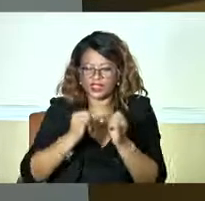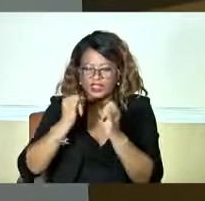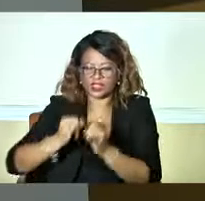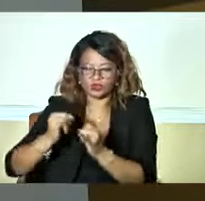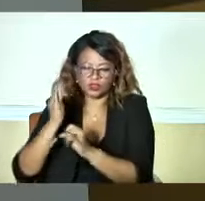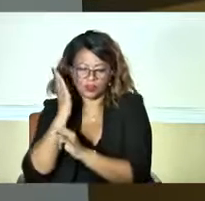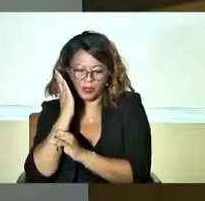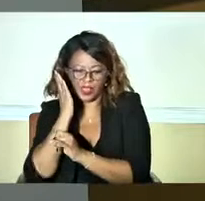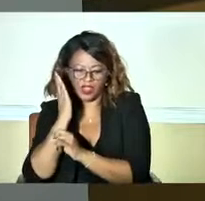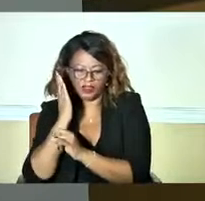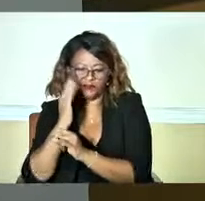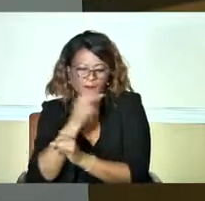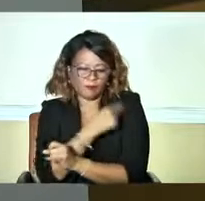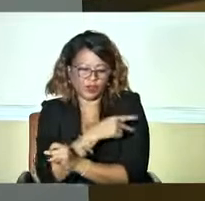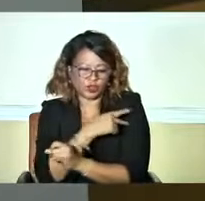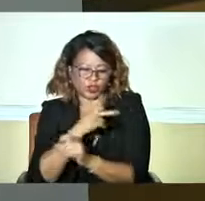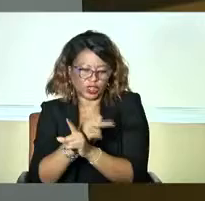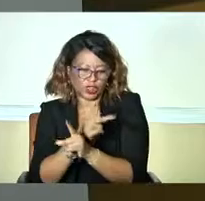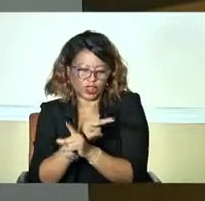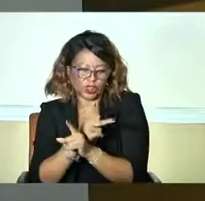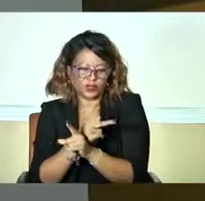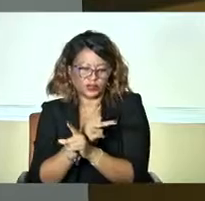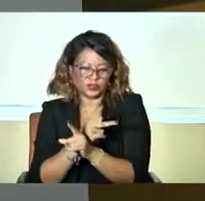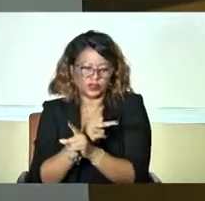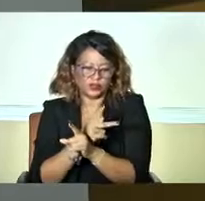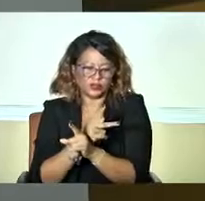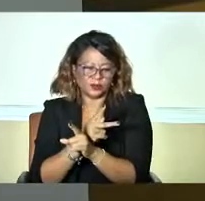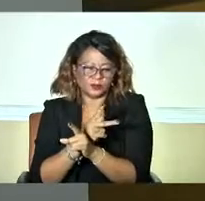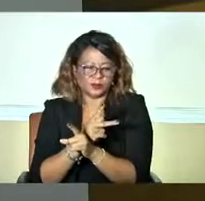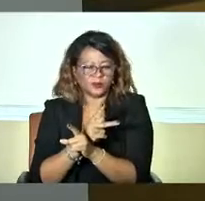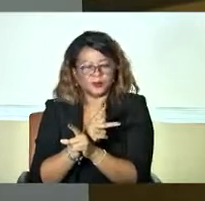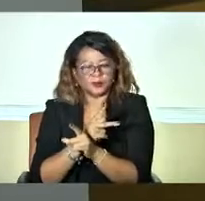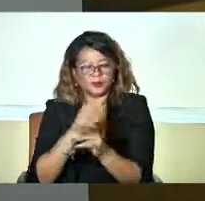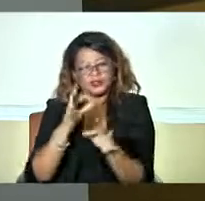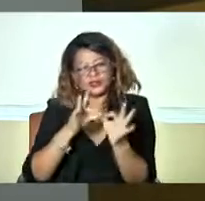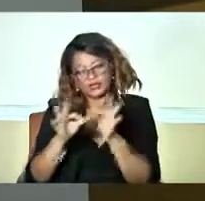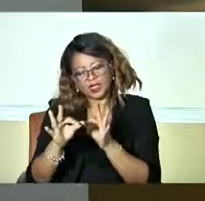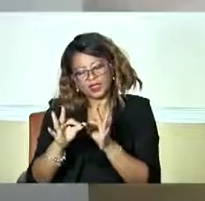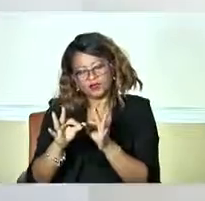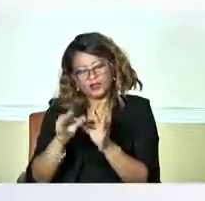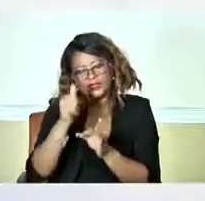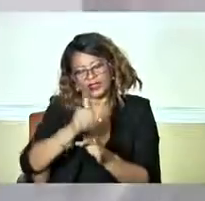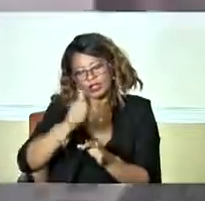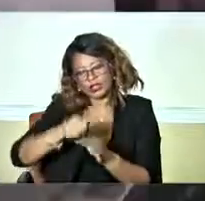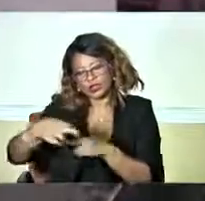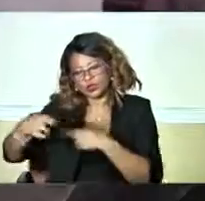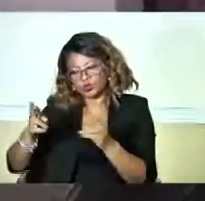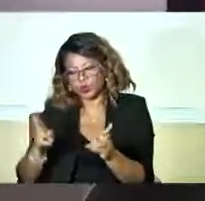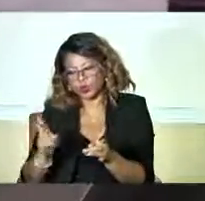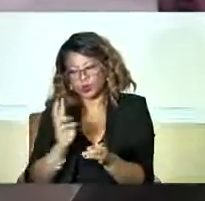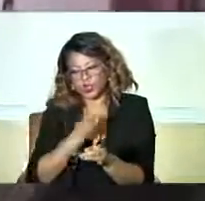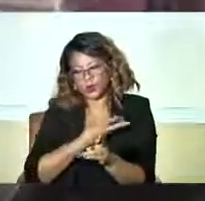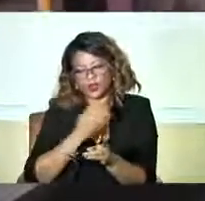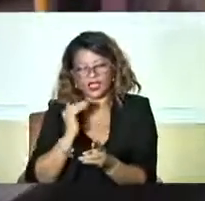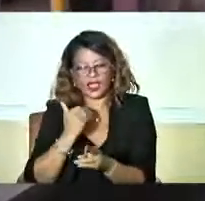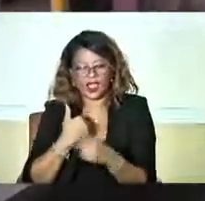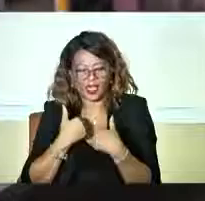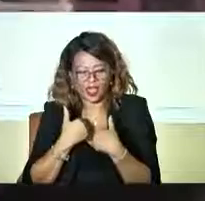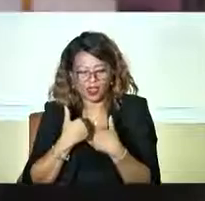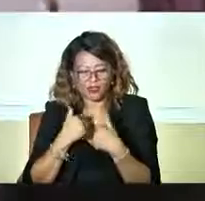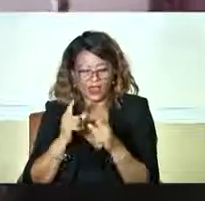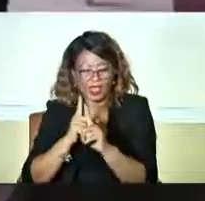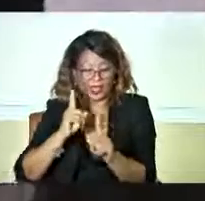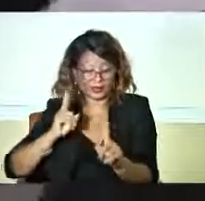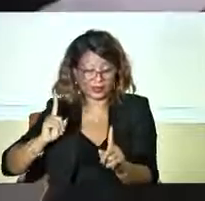for patient care, as opposed to a Nightingale style ward. Within each room, you will have the capacity to isolate